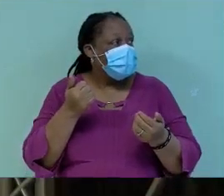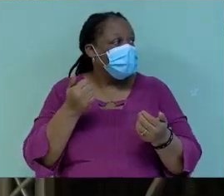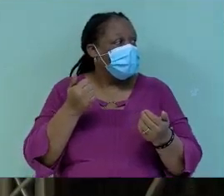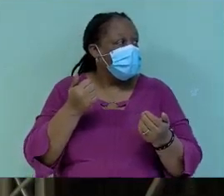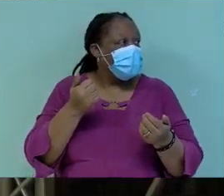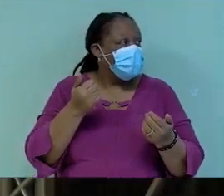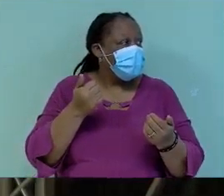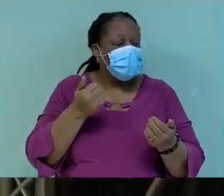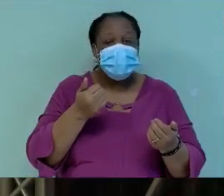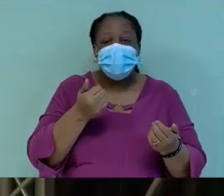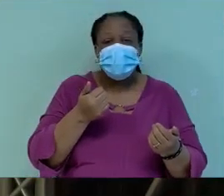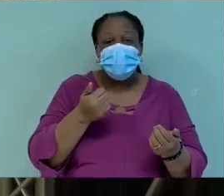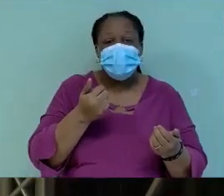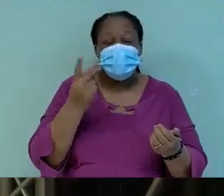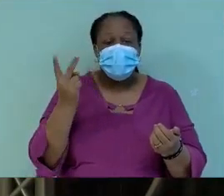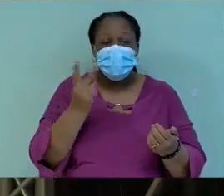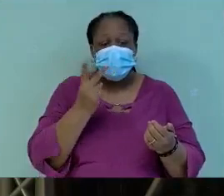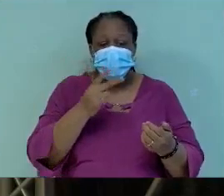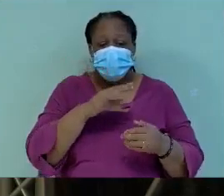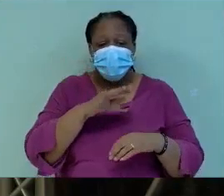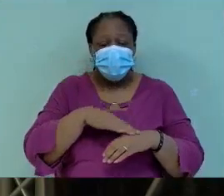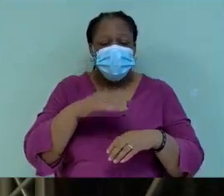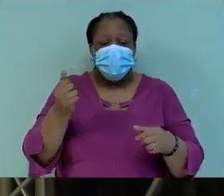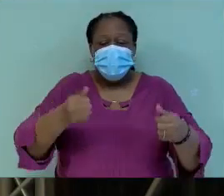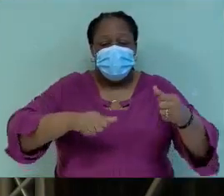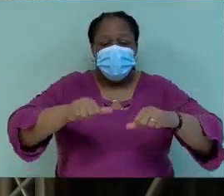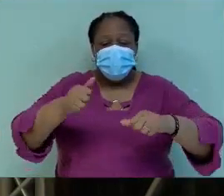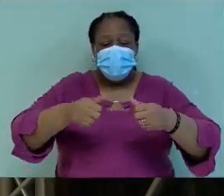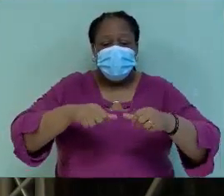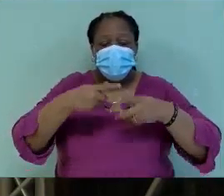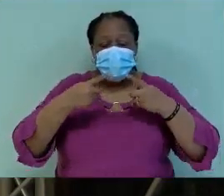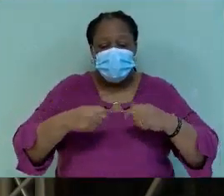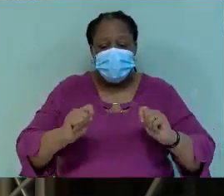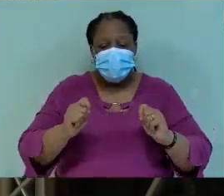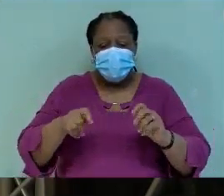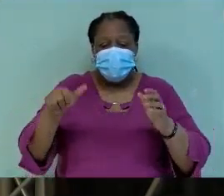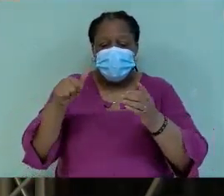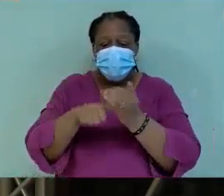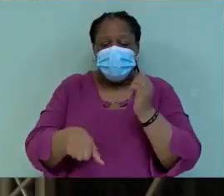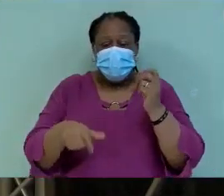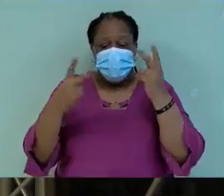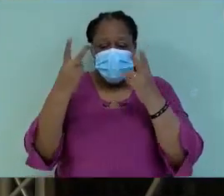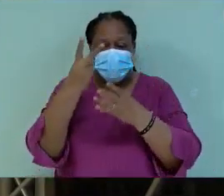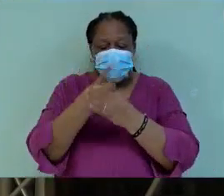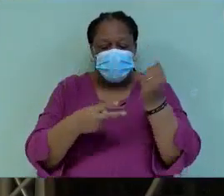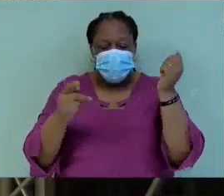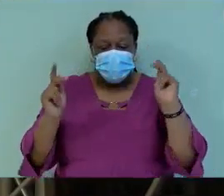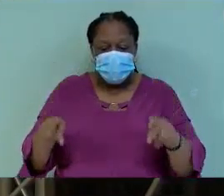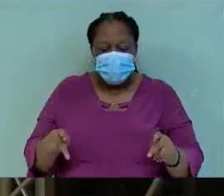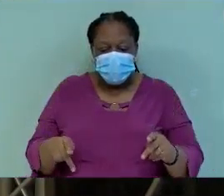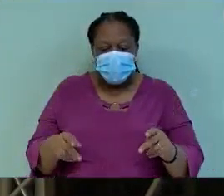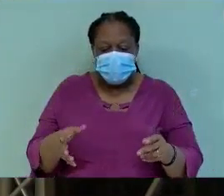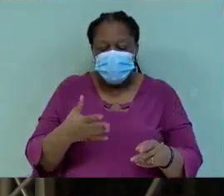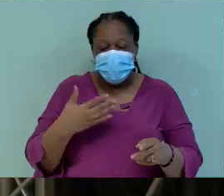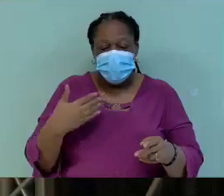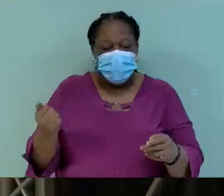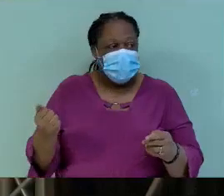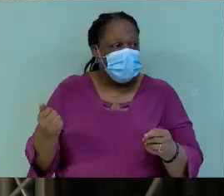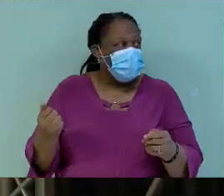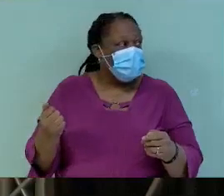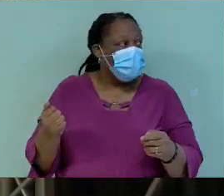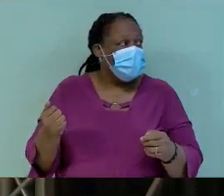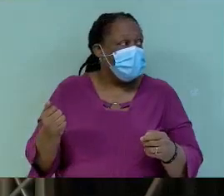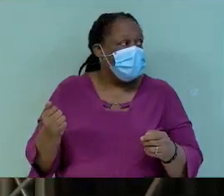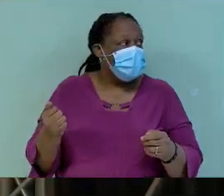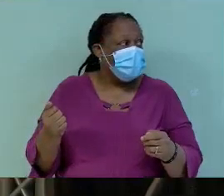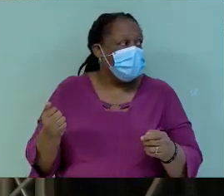grew bacteria from the feces. Now, 5 centimeters is 2 inches, and so I don't